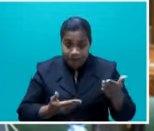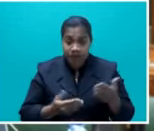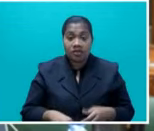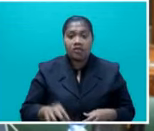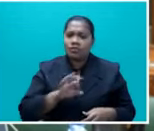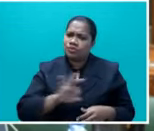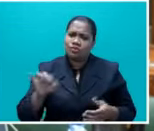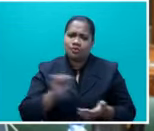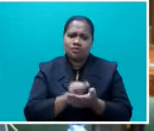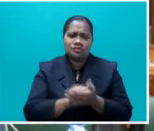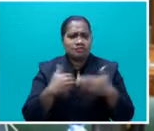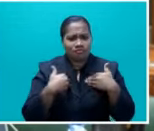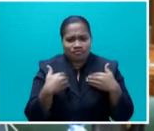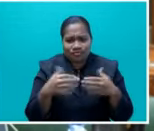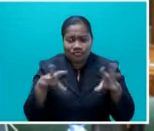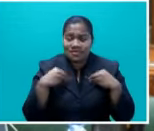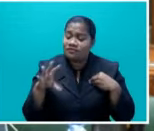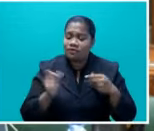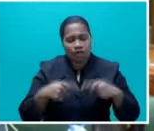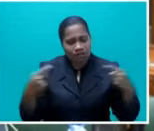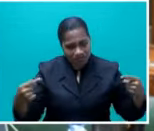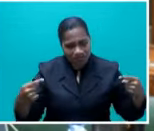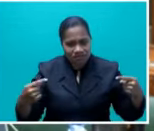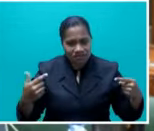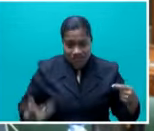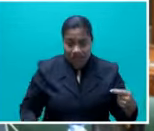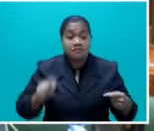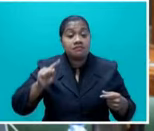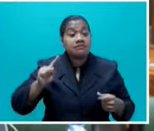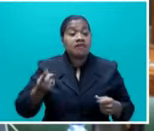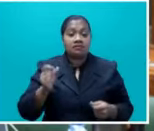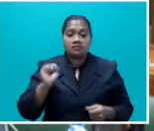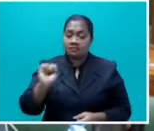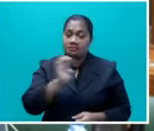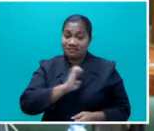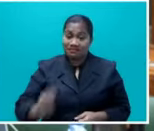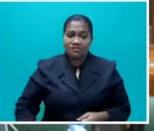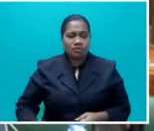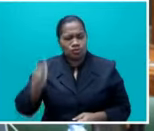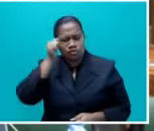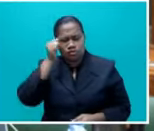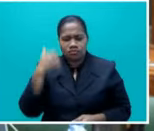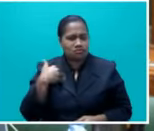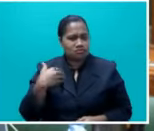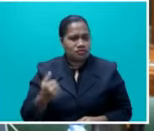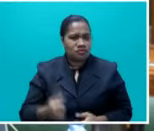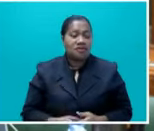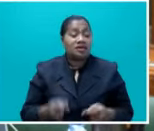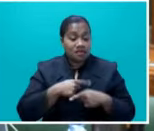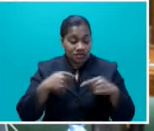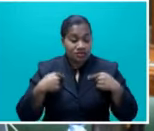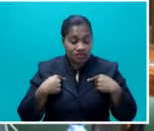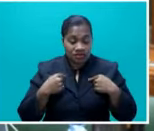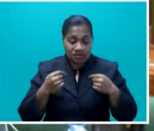received too from the opposition side, Madam Speaker, but His Excellency knows too well that as we are moving